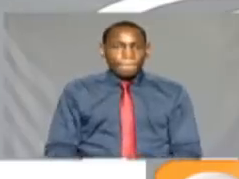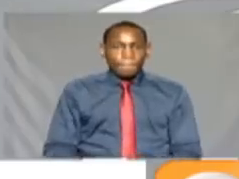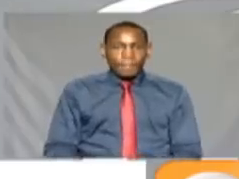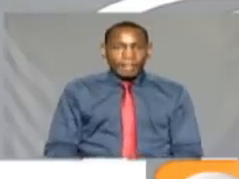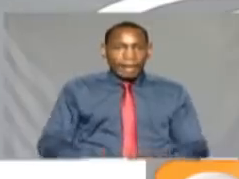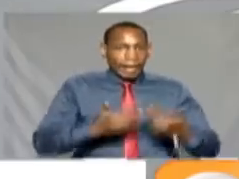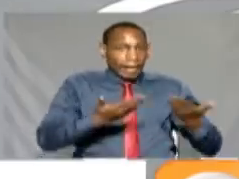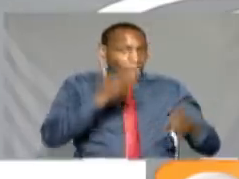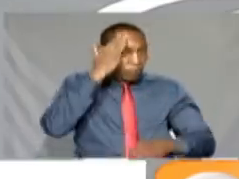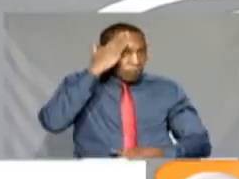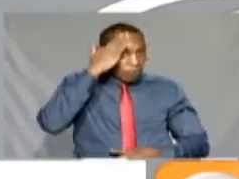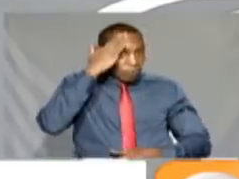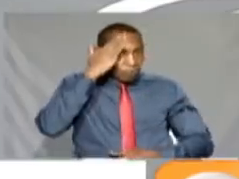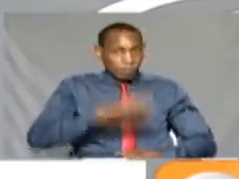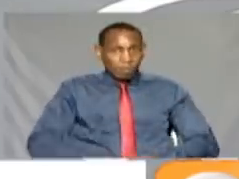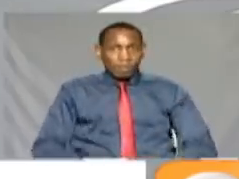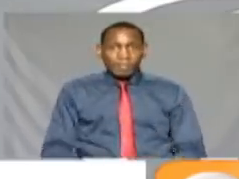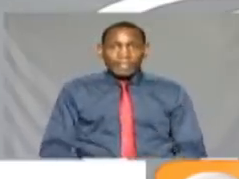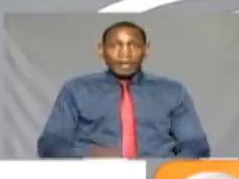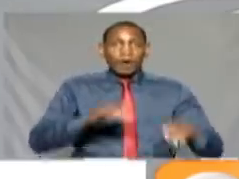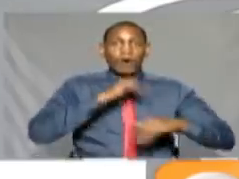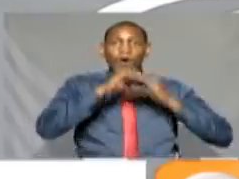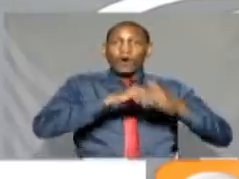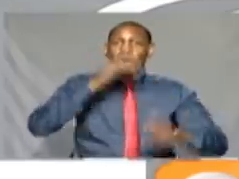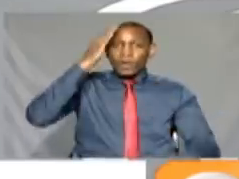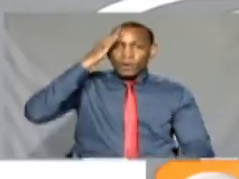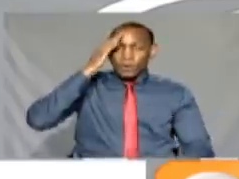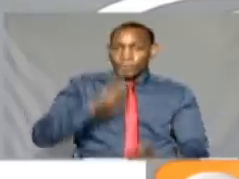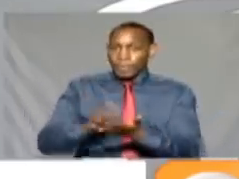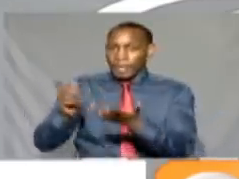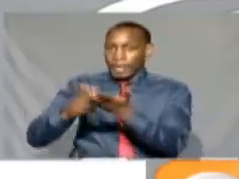know. Okay. Everyone knows. And how many